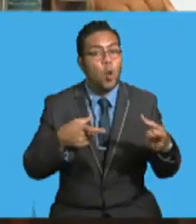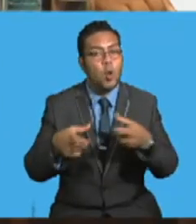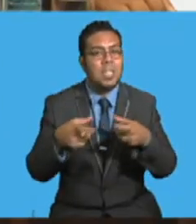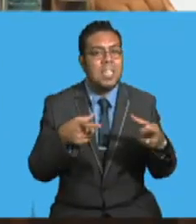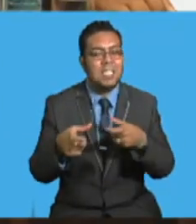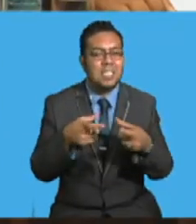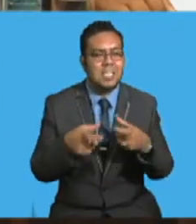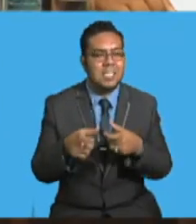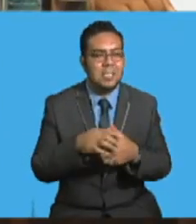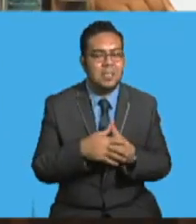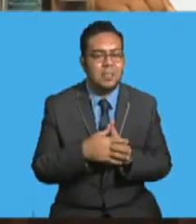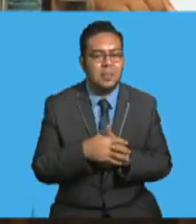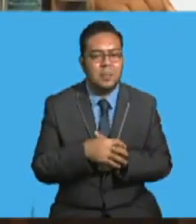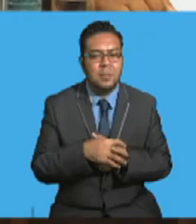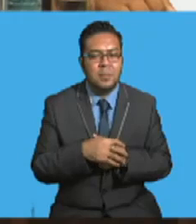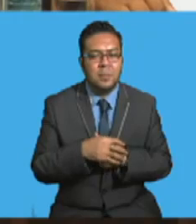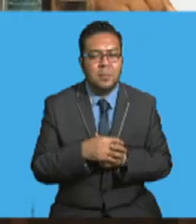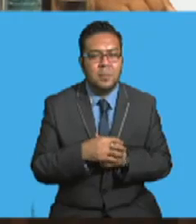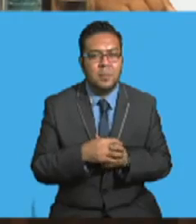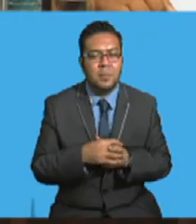agency.